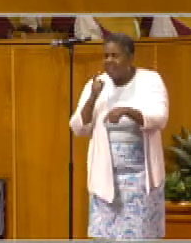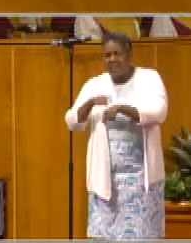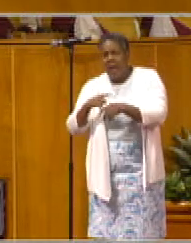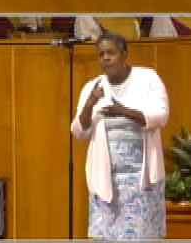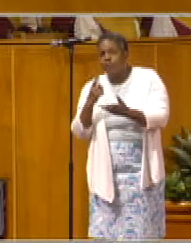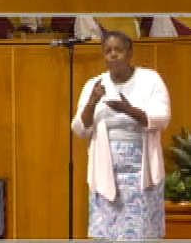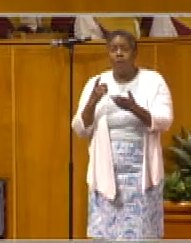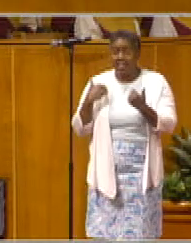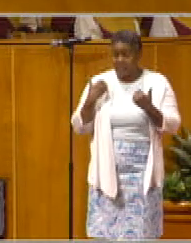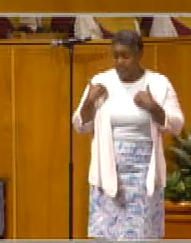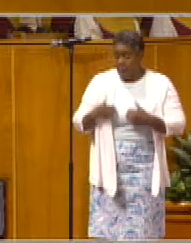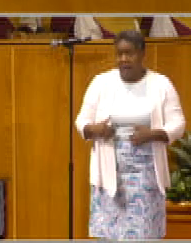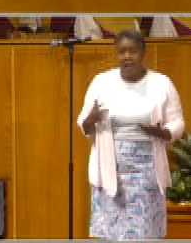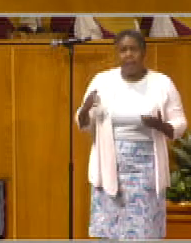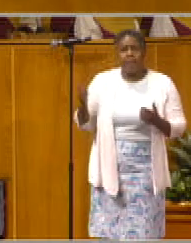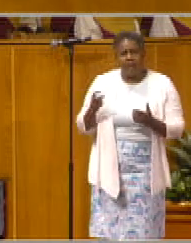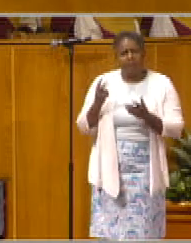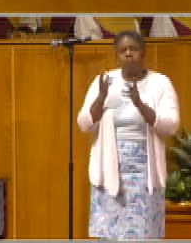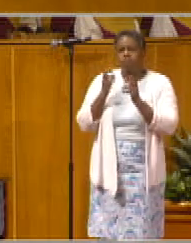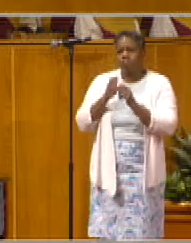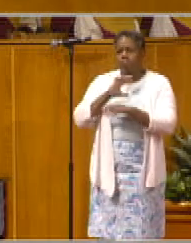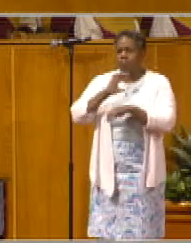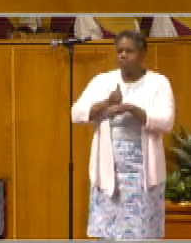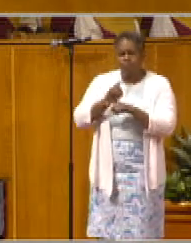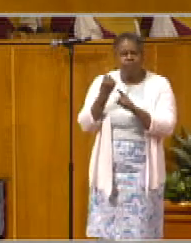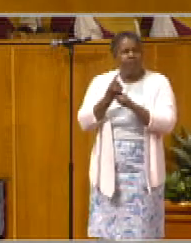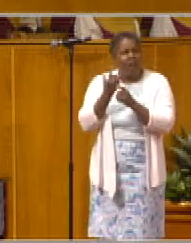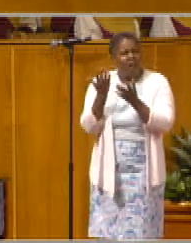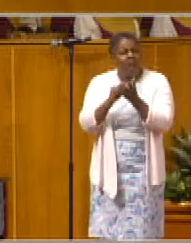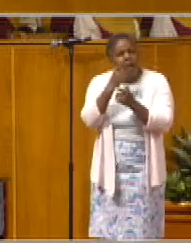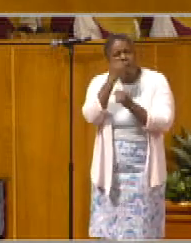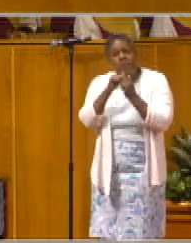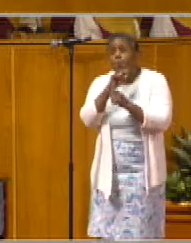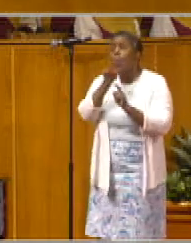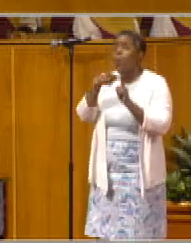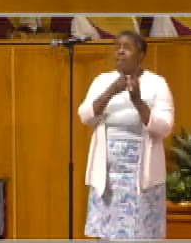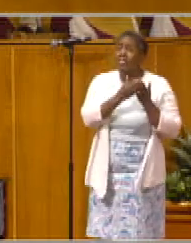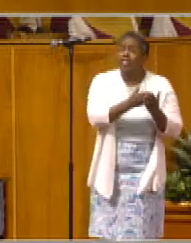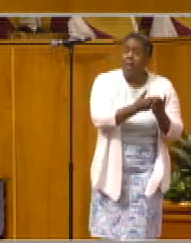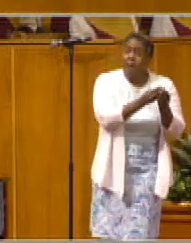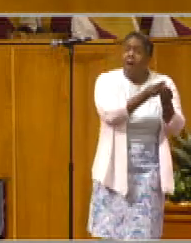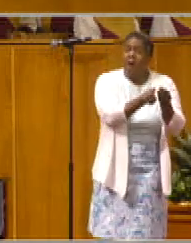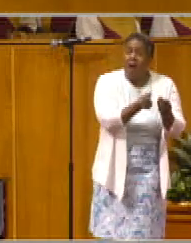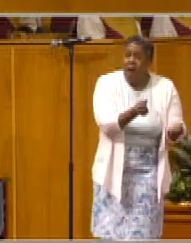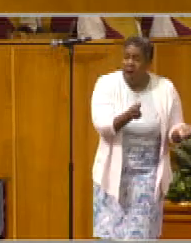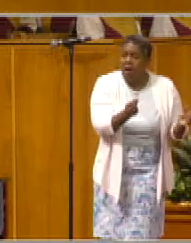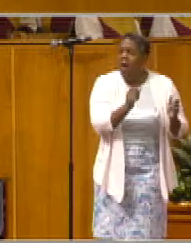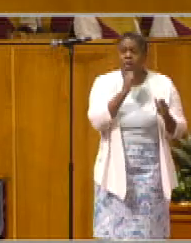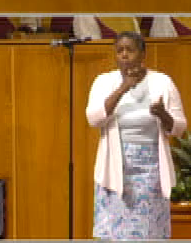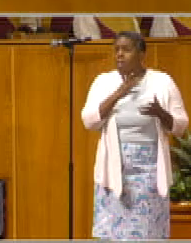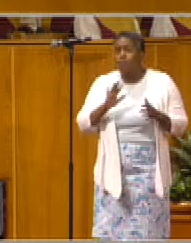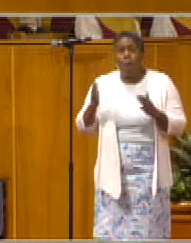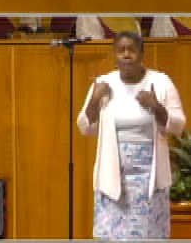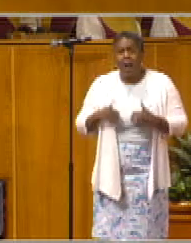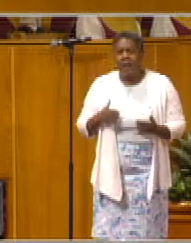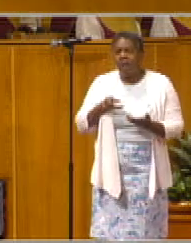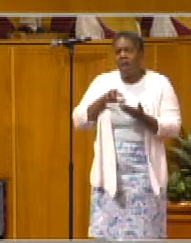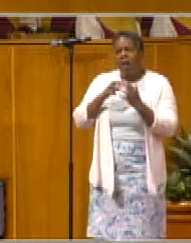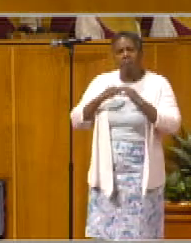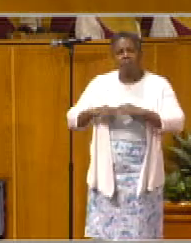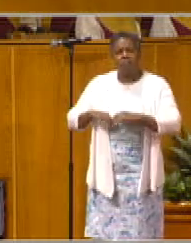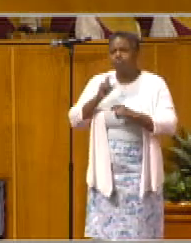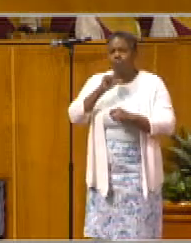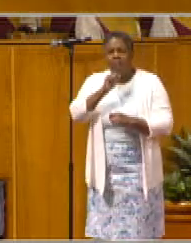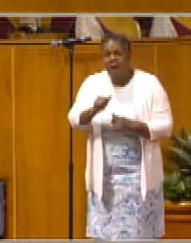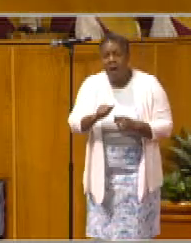to get this body back together, because the word of the Lord is that when the ship is falling apart, don't let your body fall apart. When